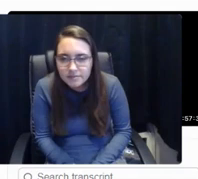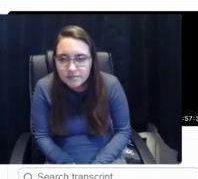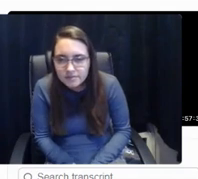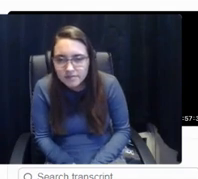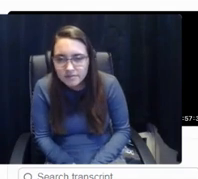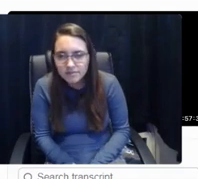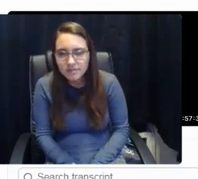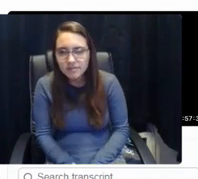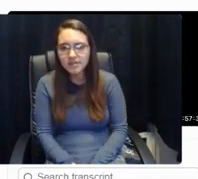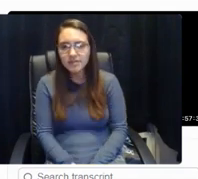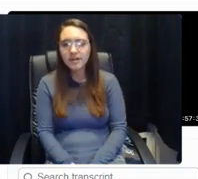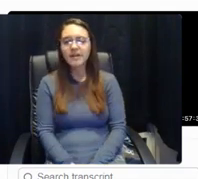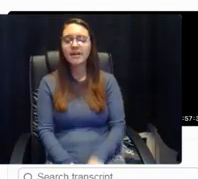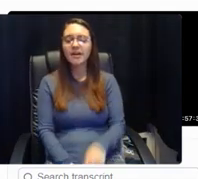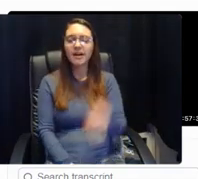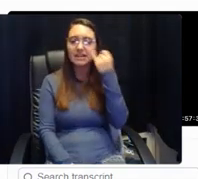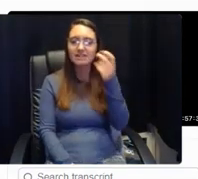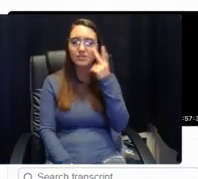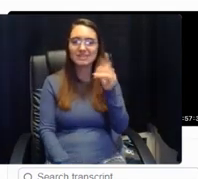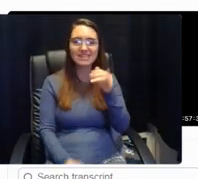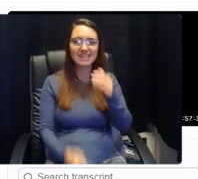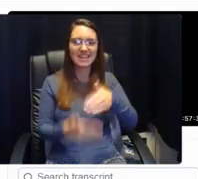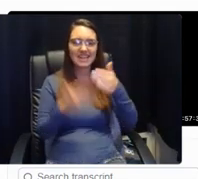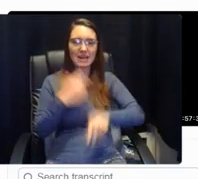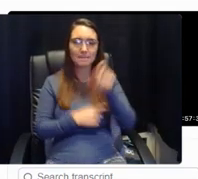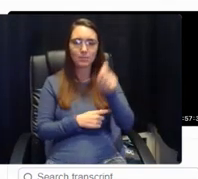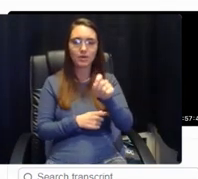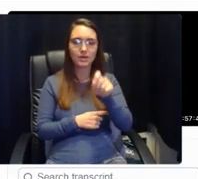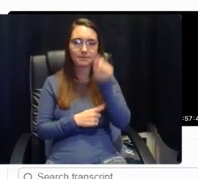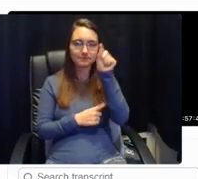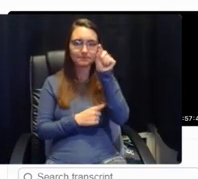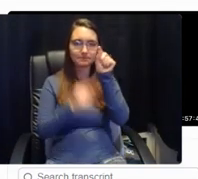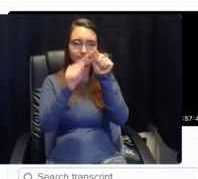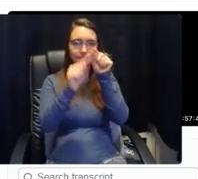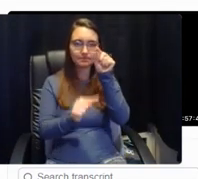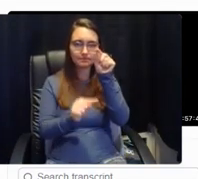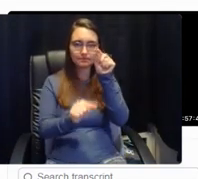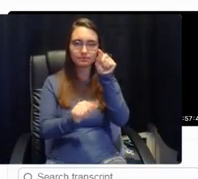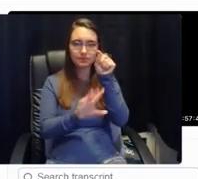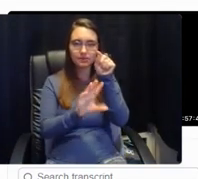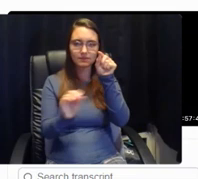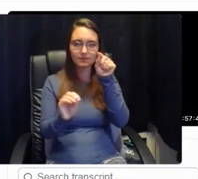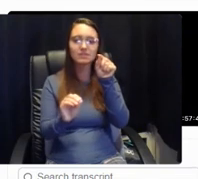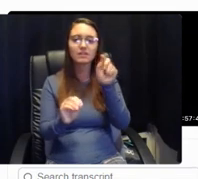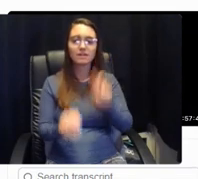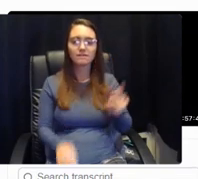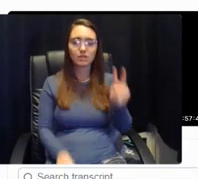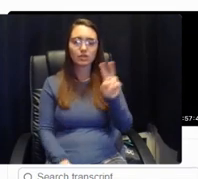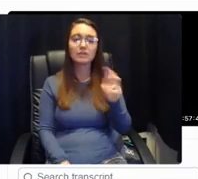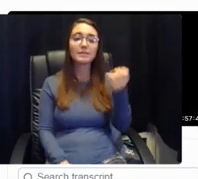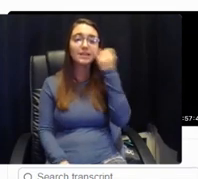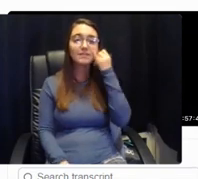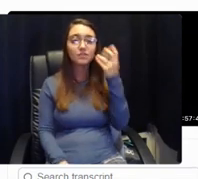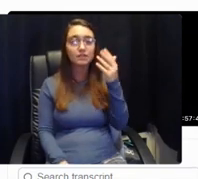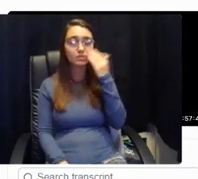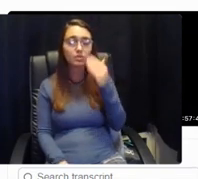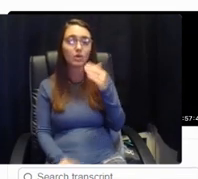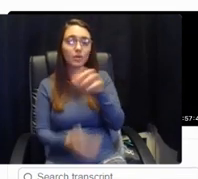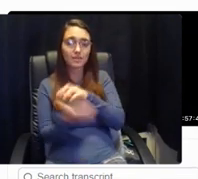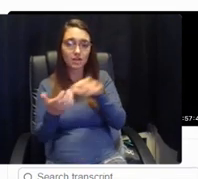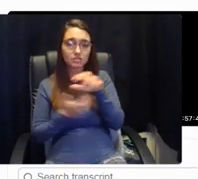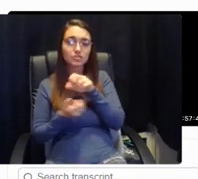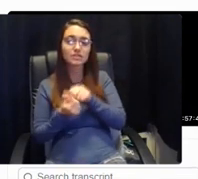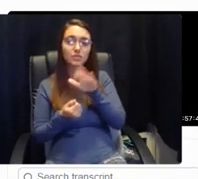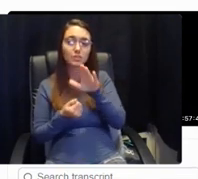endpoint volume. And if you know the concentration of your cerium, indeed we